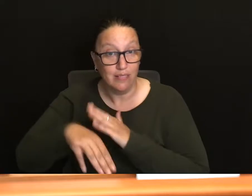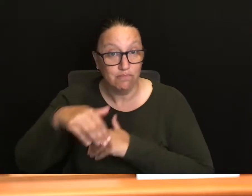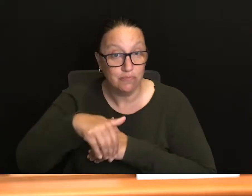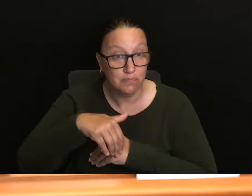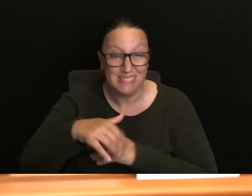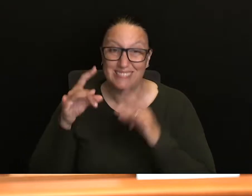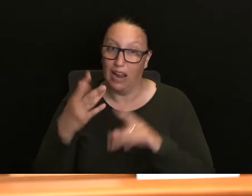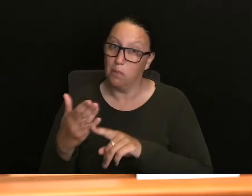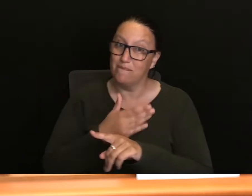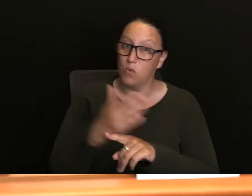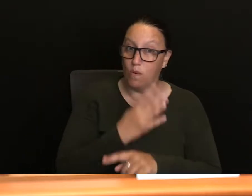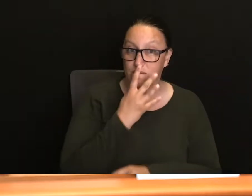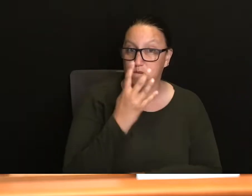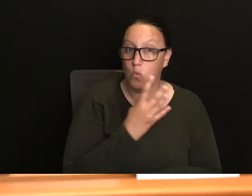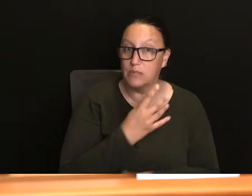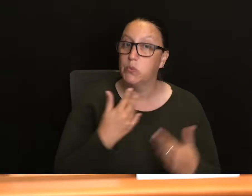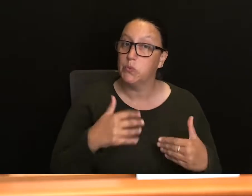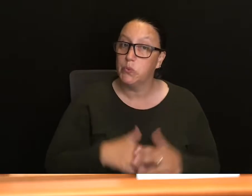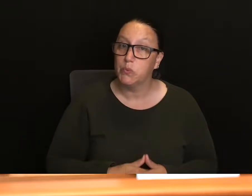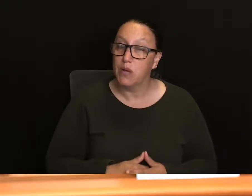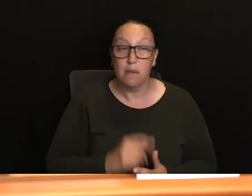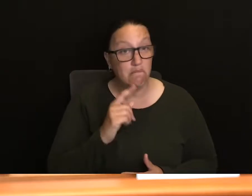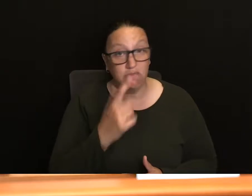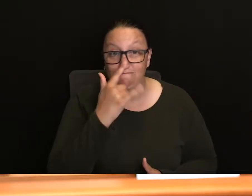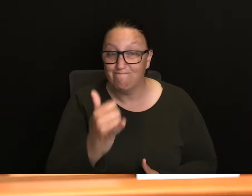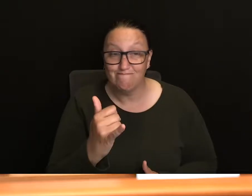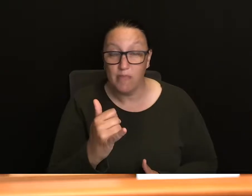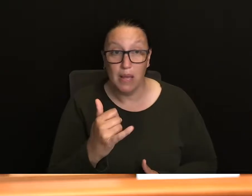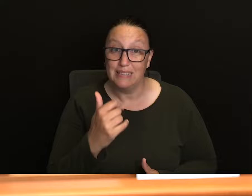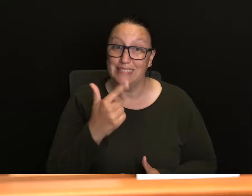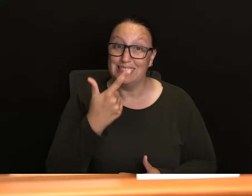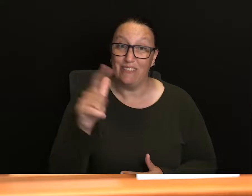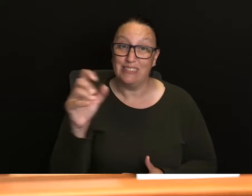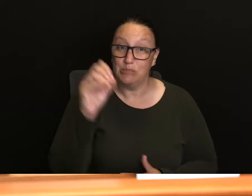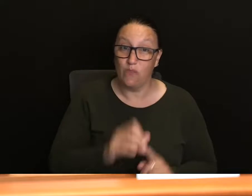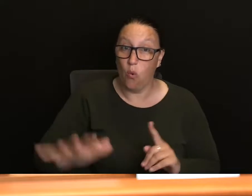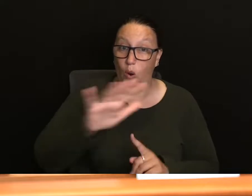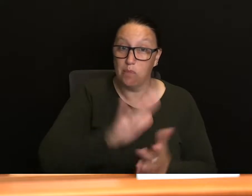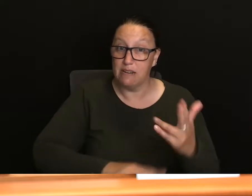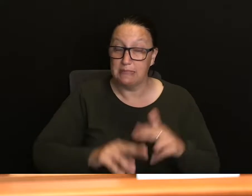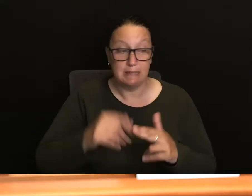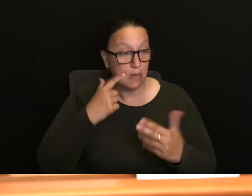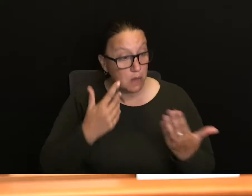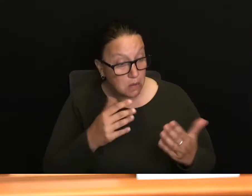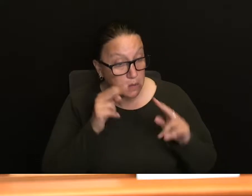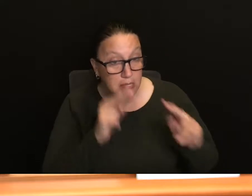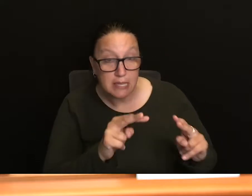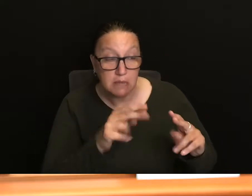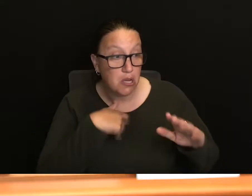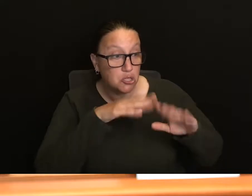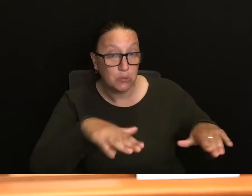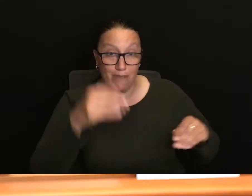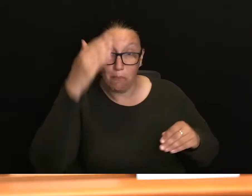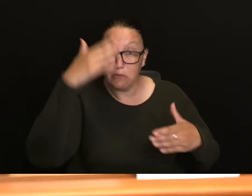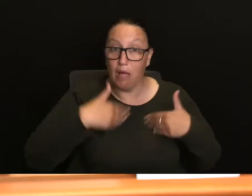age. Despite this, 7 out of 10 parents aren't confident they could identify the signs of social or emotional problems in their child or know